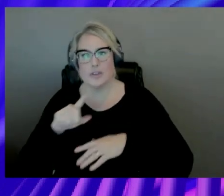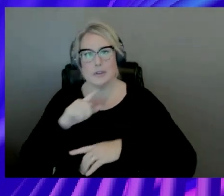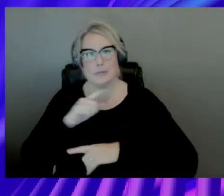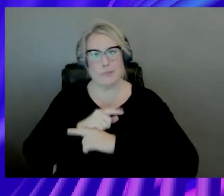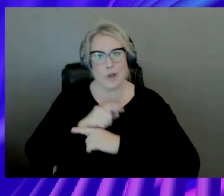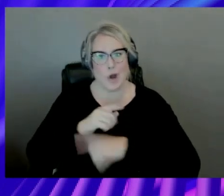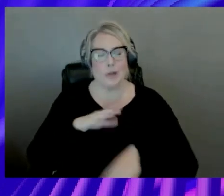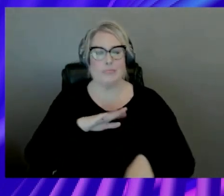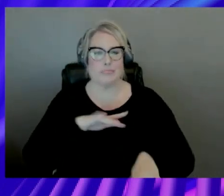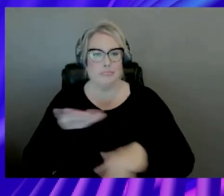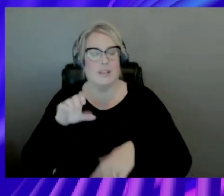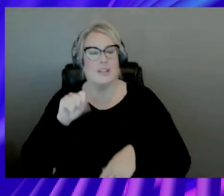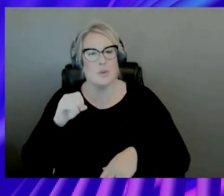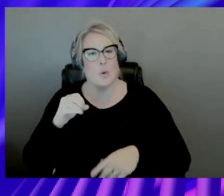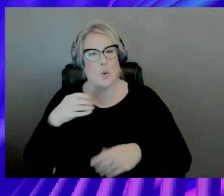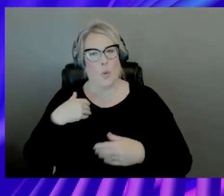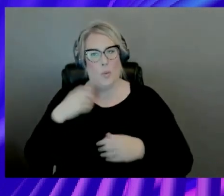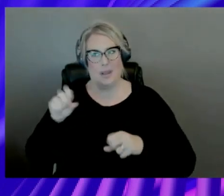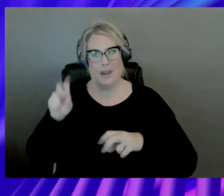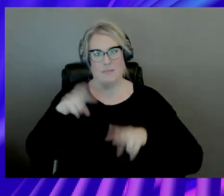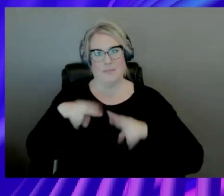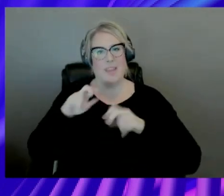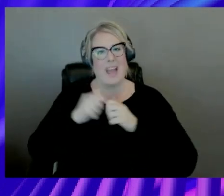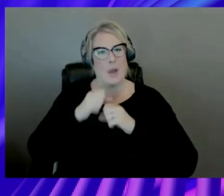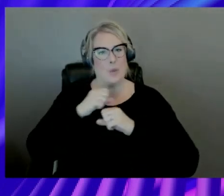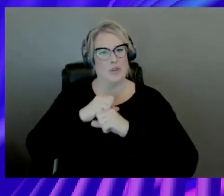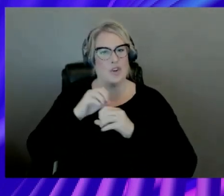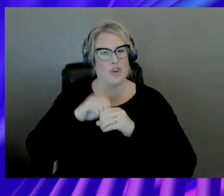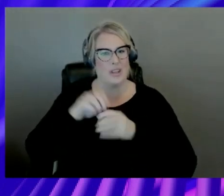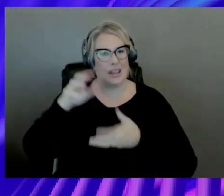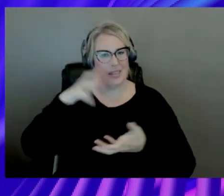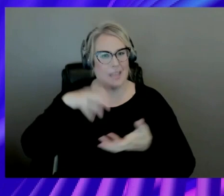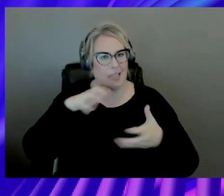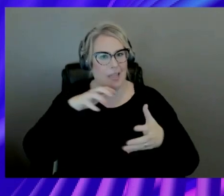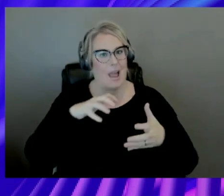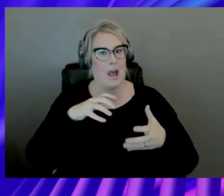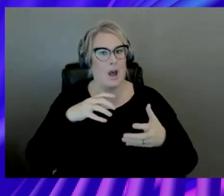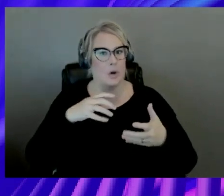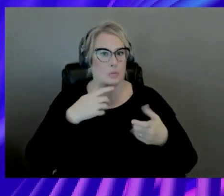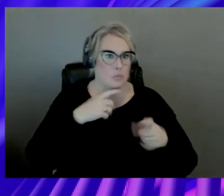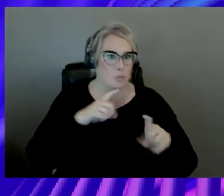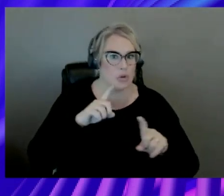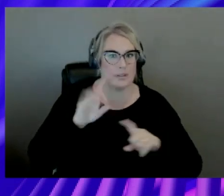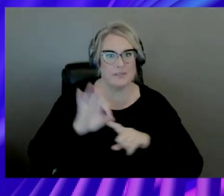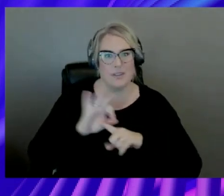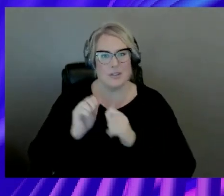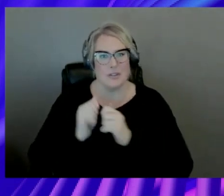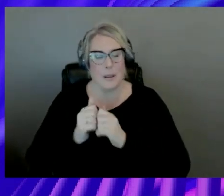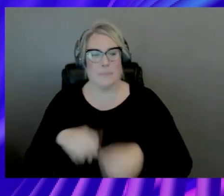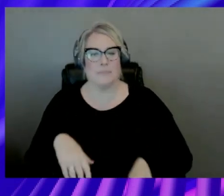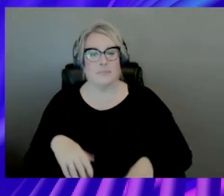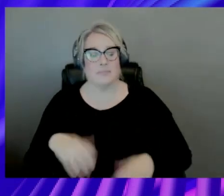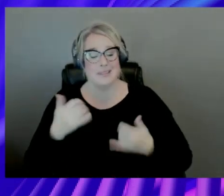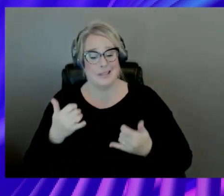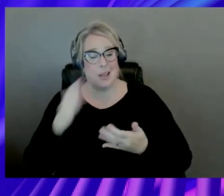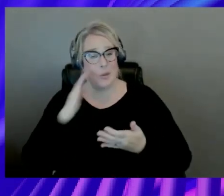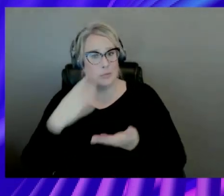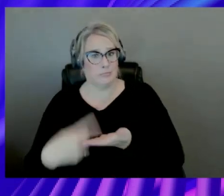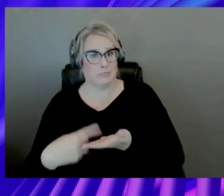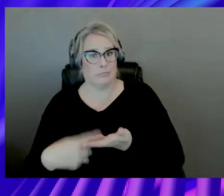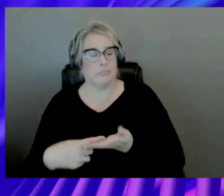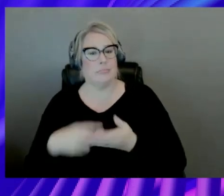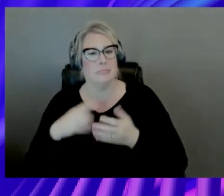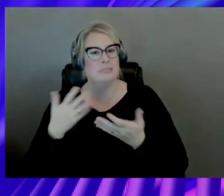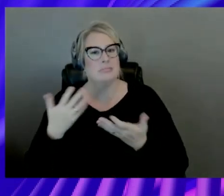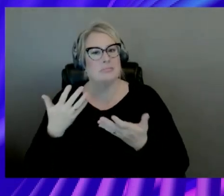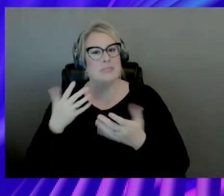the security in the cloud works and functions. And a lot of the stuff that we want to talk about today are what the outreach